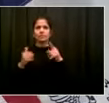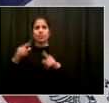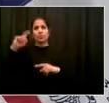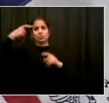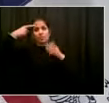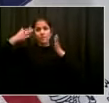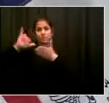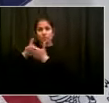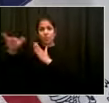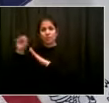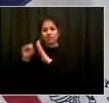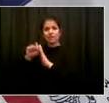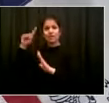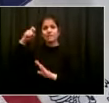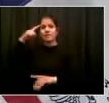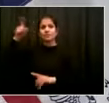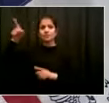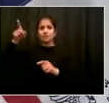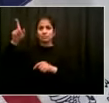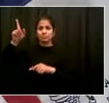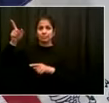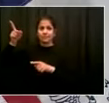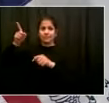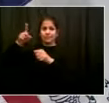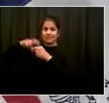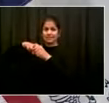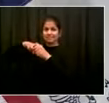longer do the job. Go ahead, Andrew.